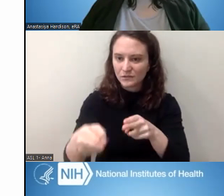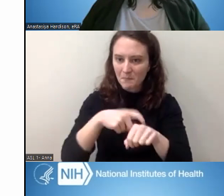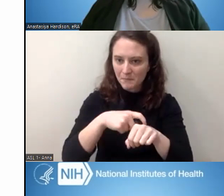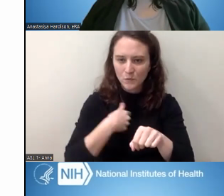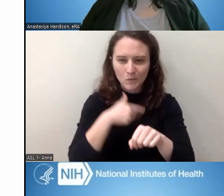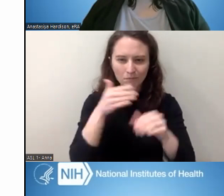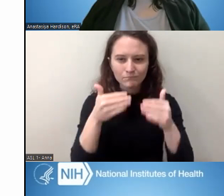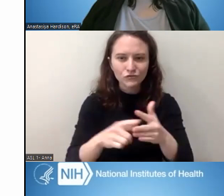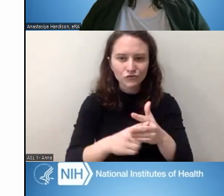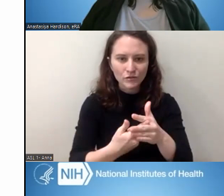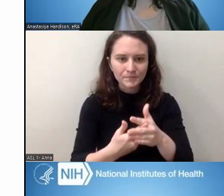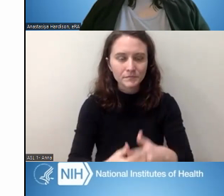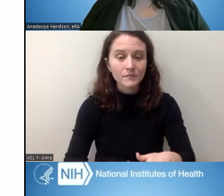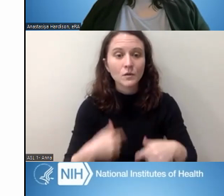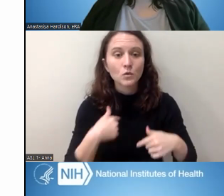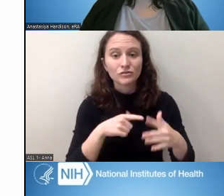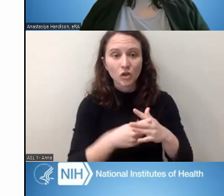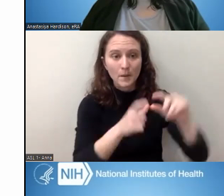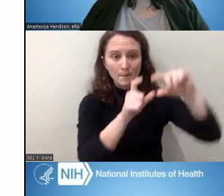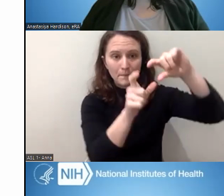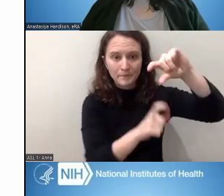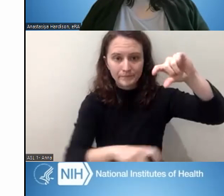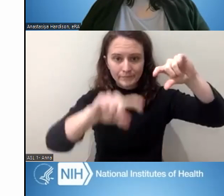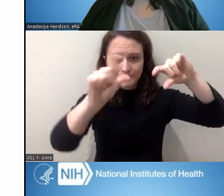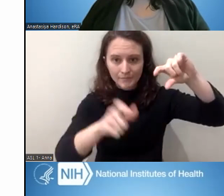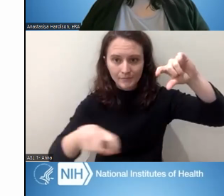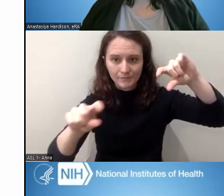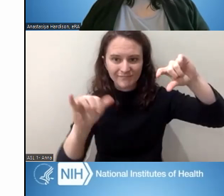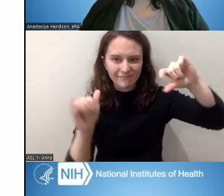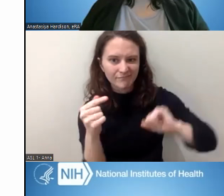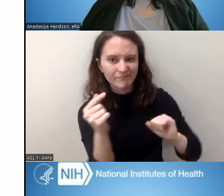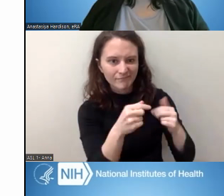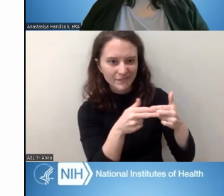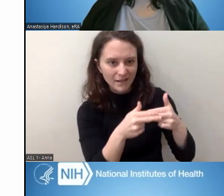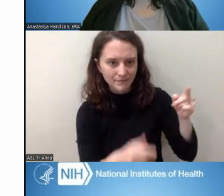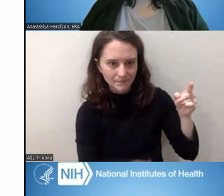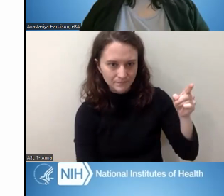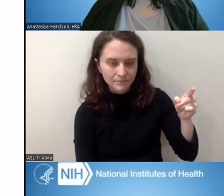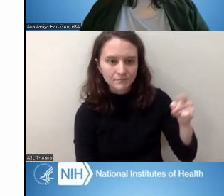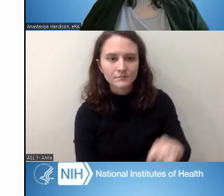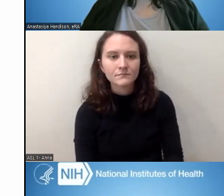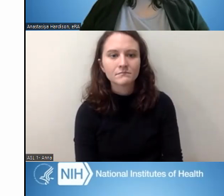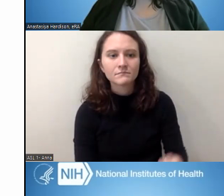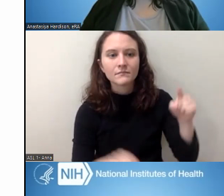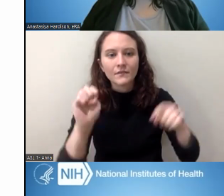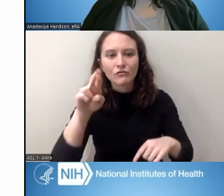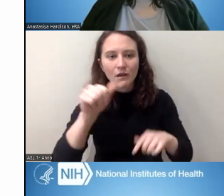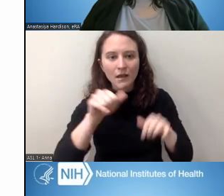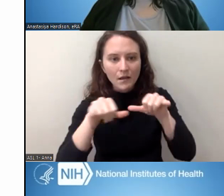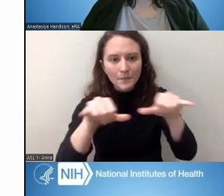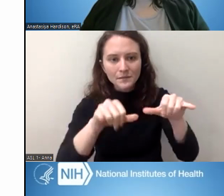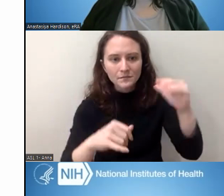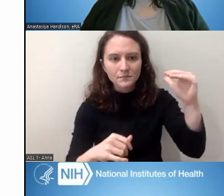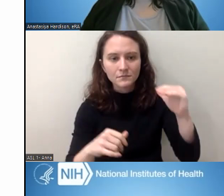So our path today, we're going to start with an overview of eRA Commons, talk about our PI and SO searches, which has